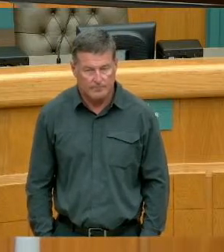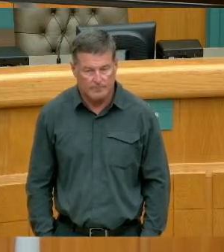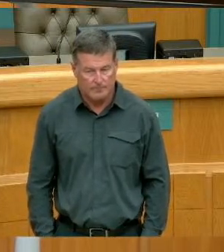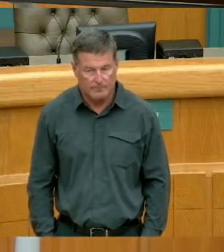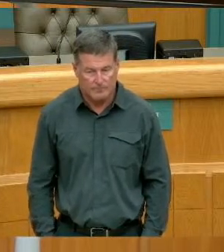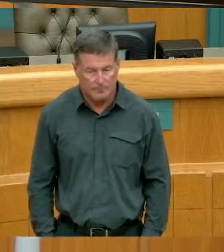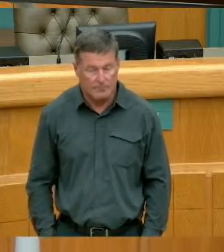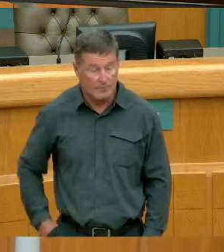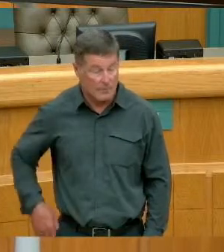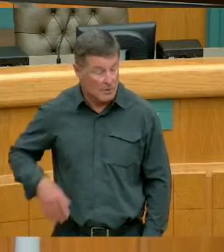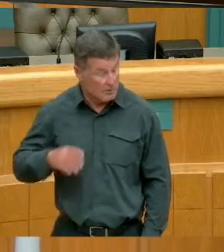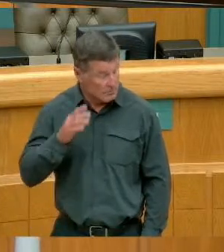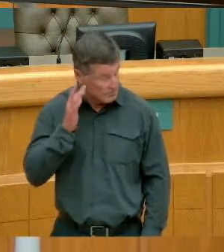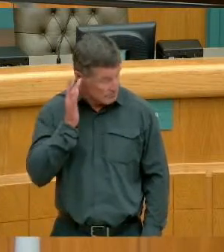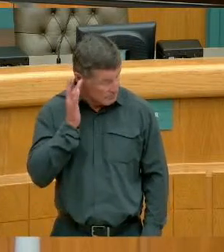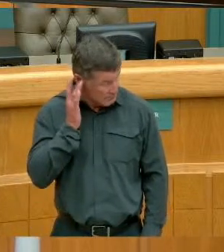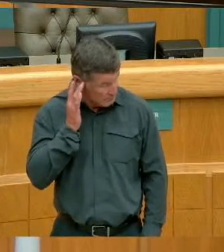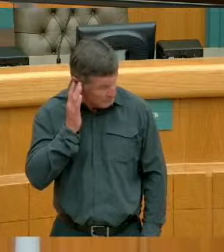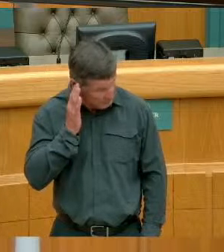like.